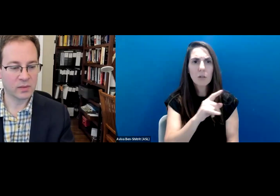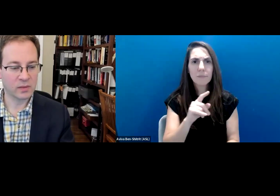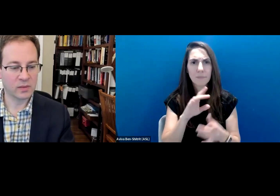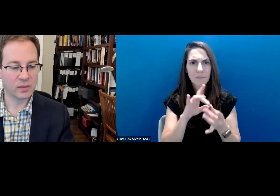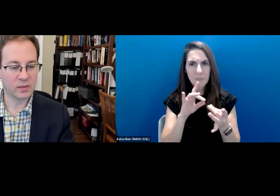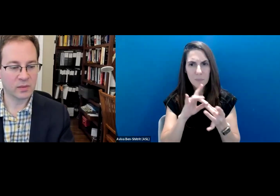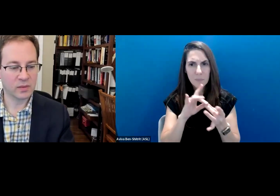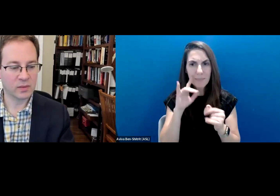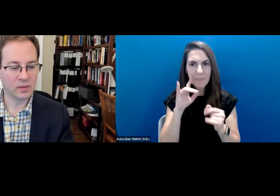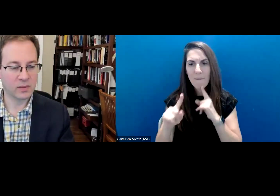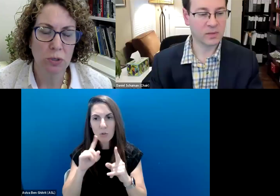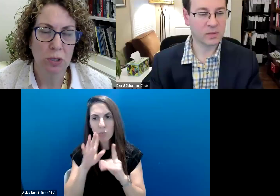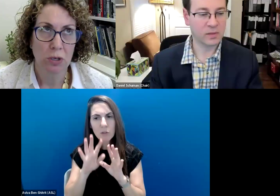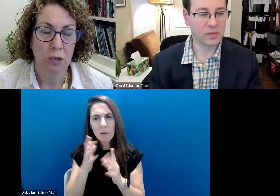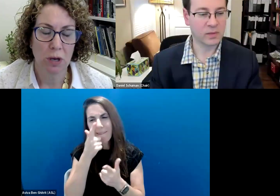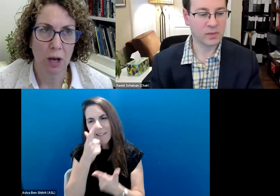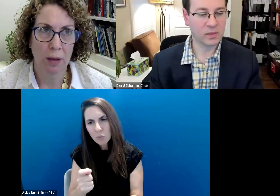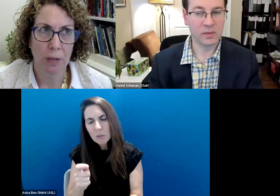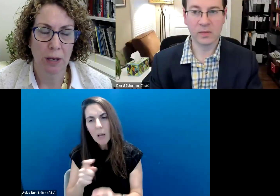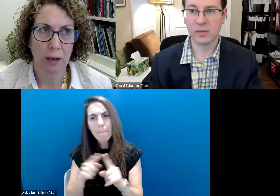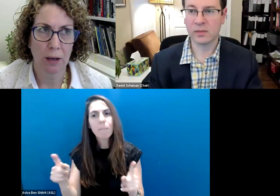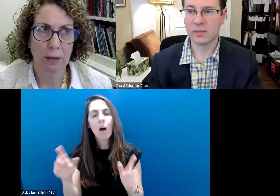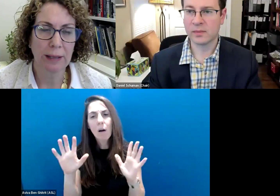think is really interesting. Could you